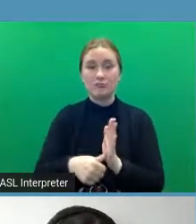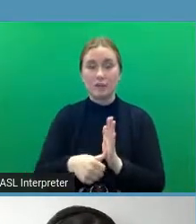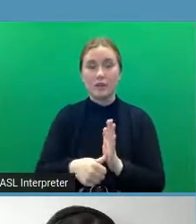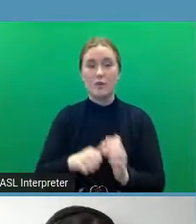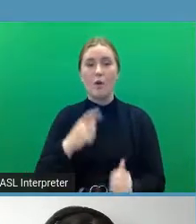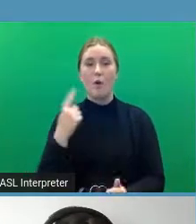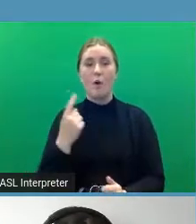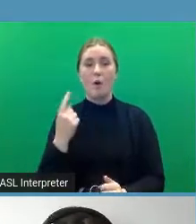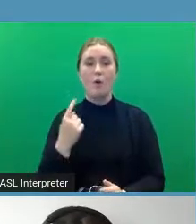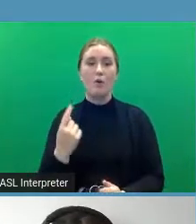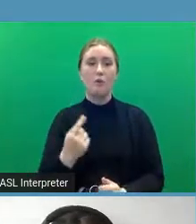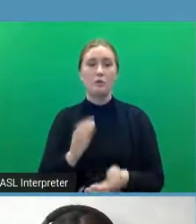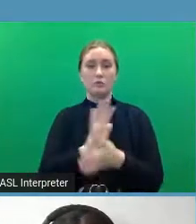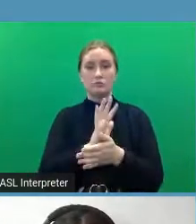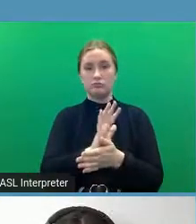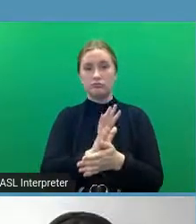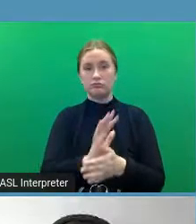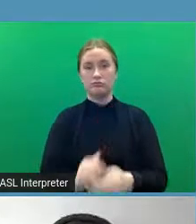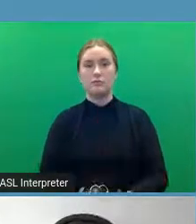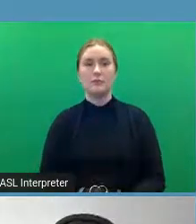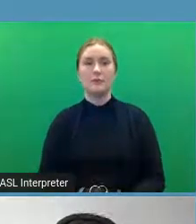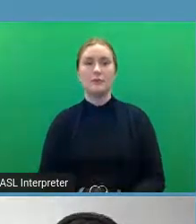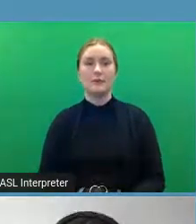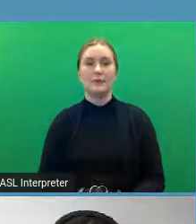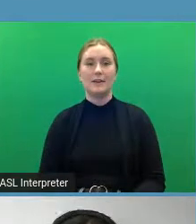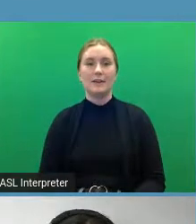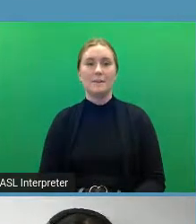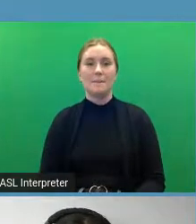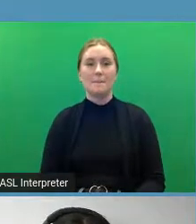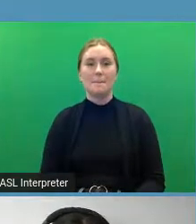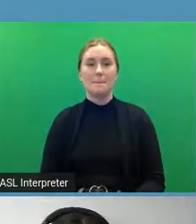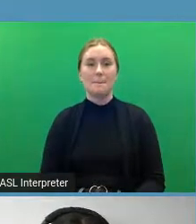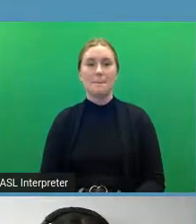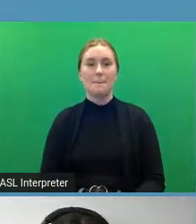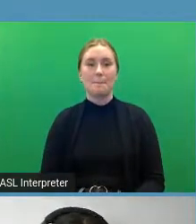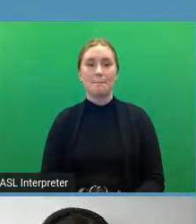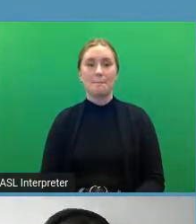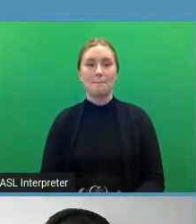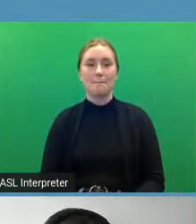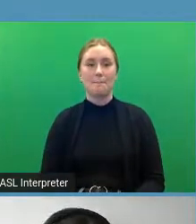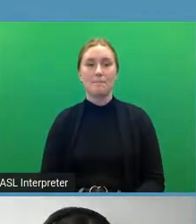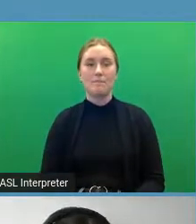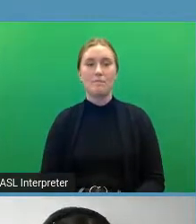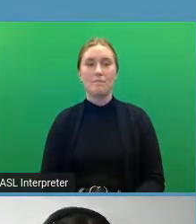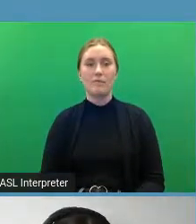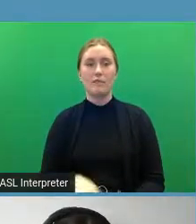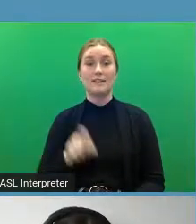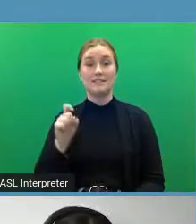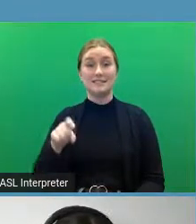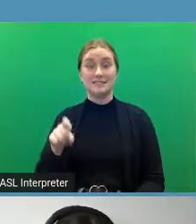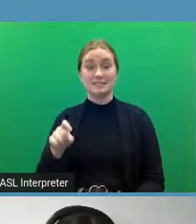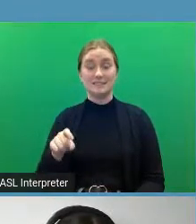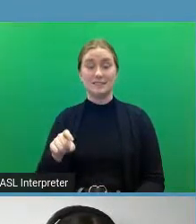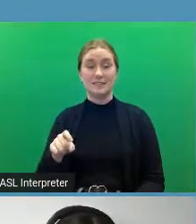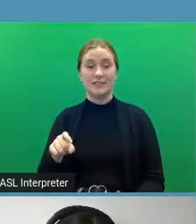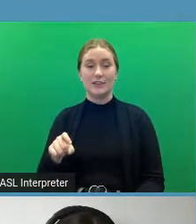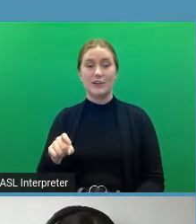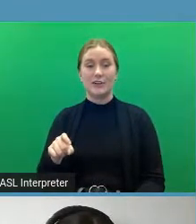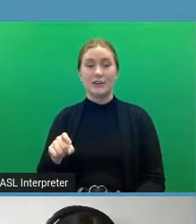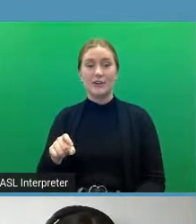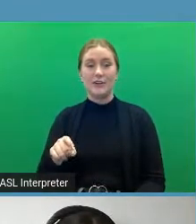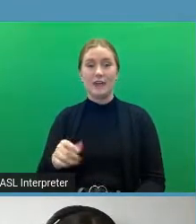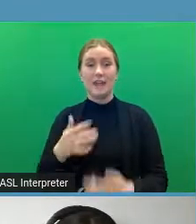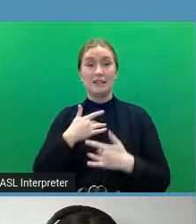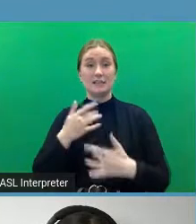on that video. And so there are applications where this is necessary. Typically, you're going to see this